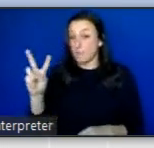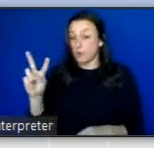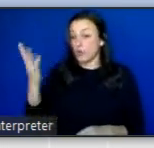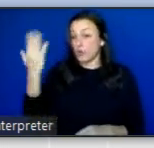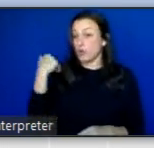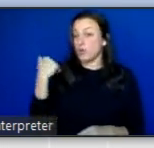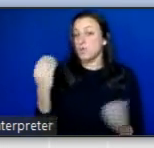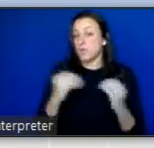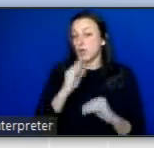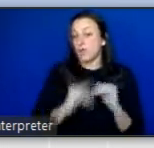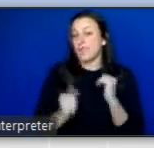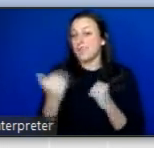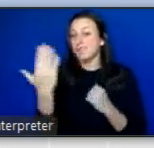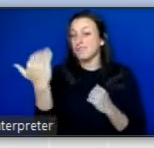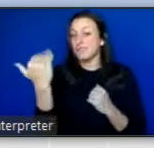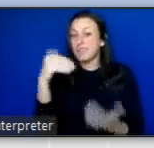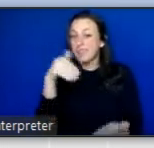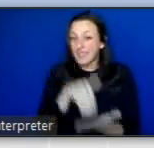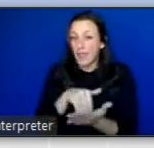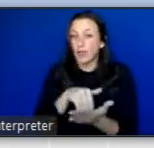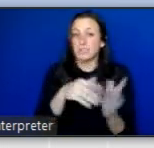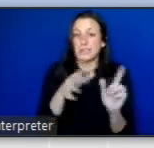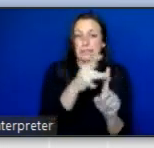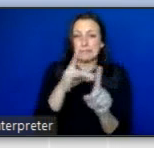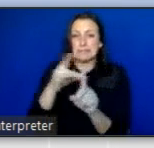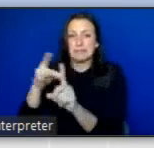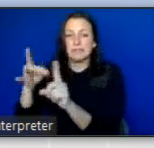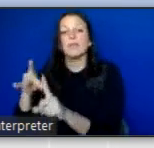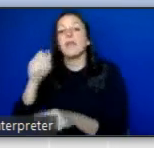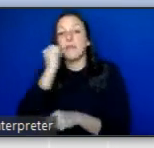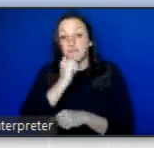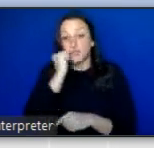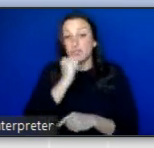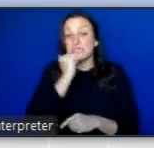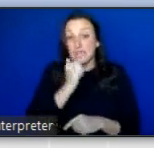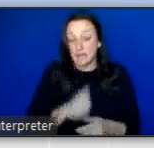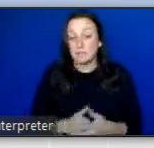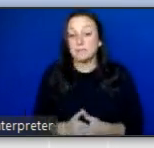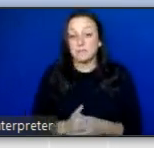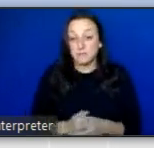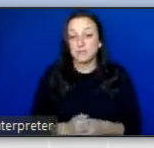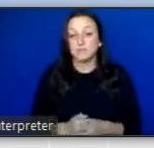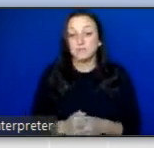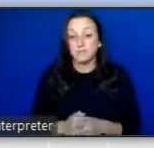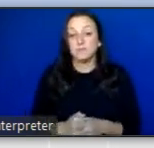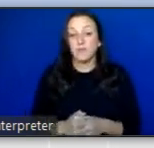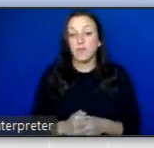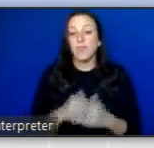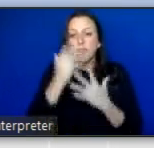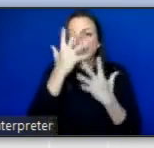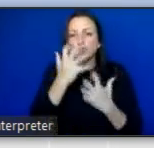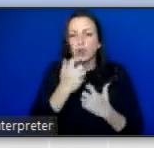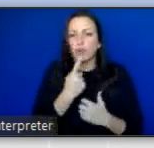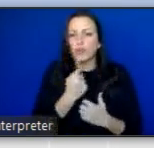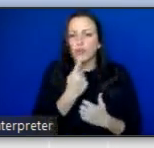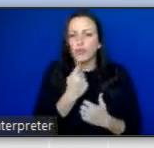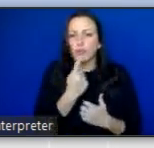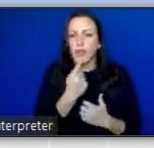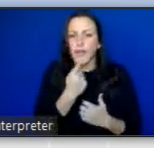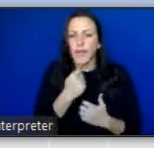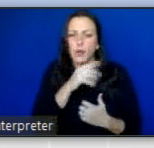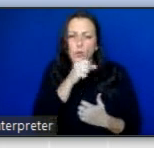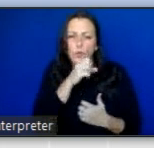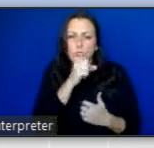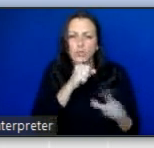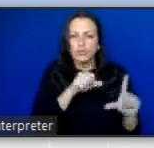over 15,000 new infections per day. The dark red bars are actually